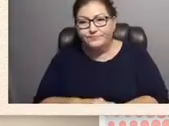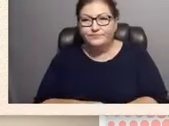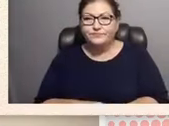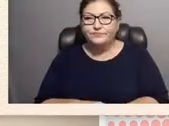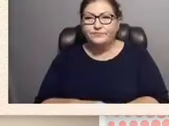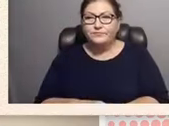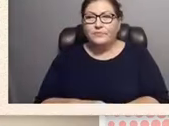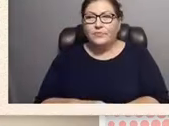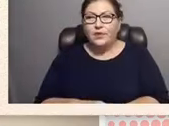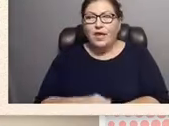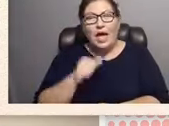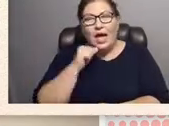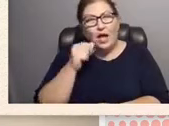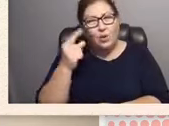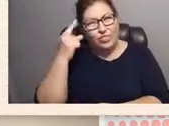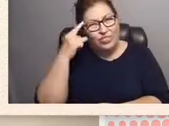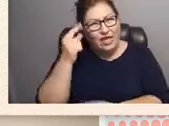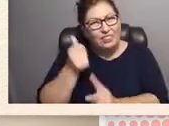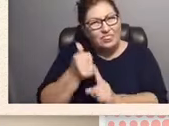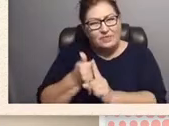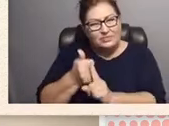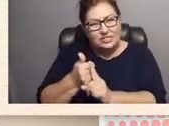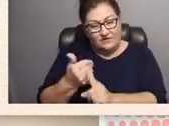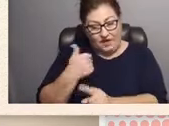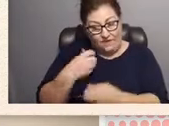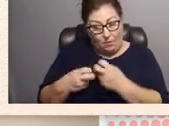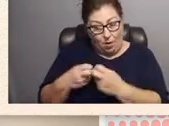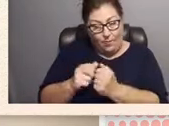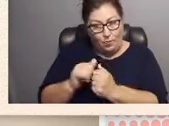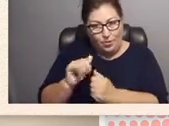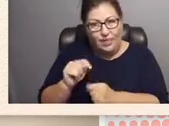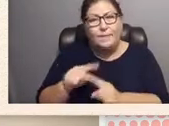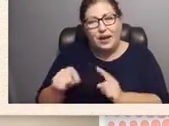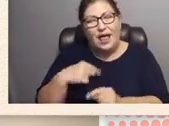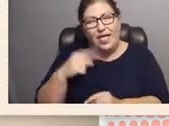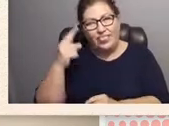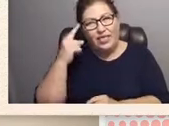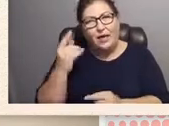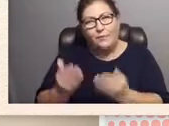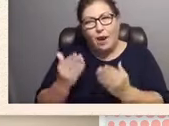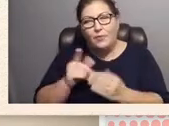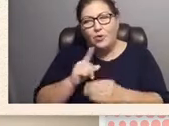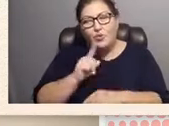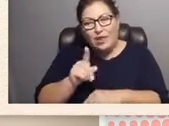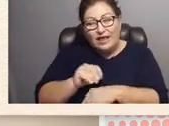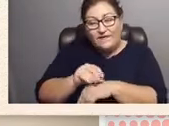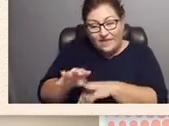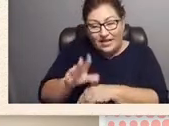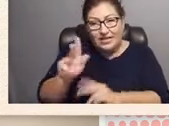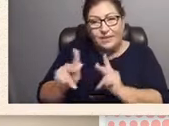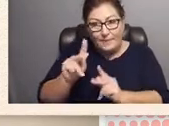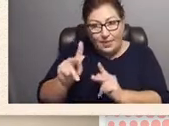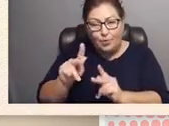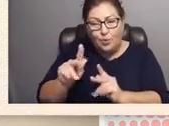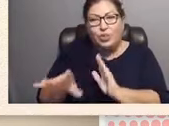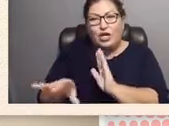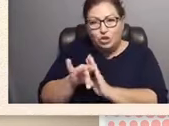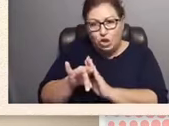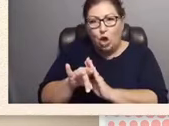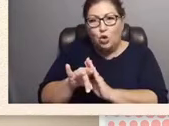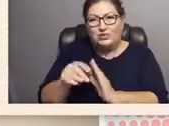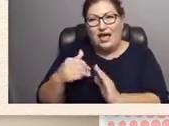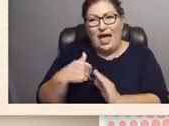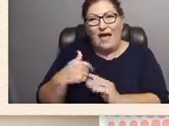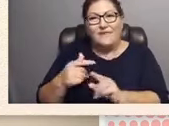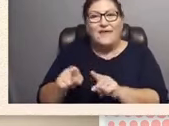that they themselves had a problem with it, but I do think that it probably really affected the people they chose to have around them, and